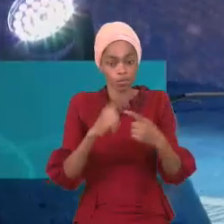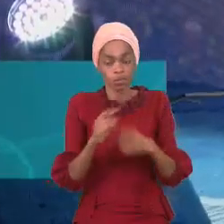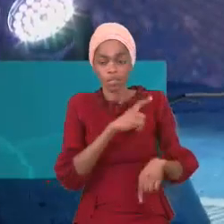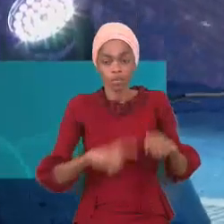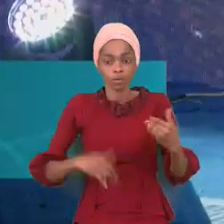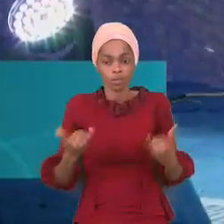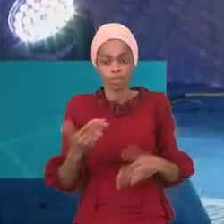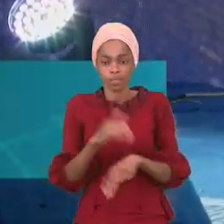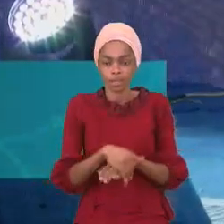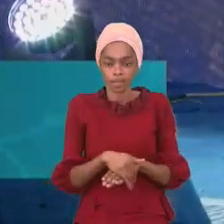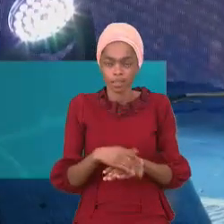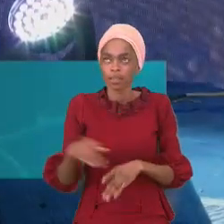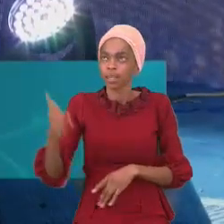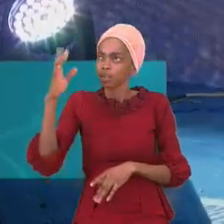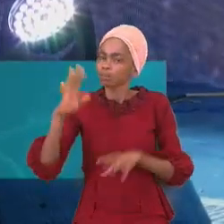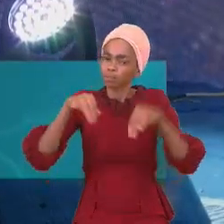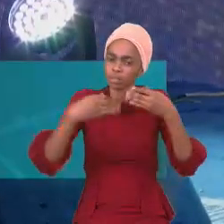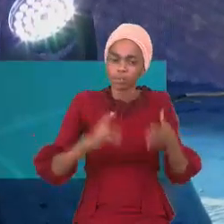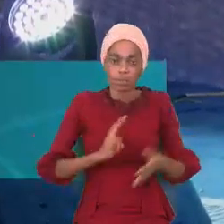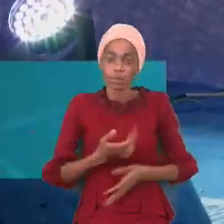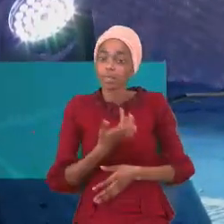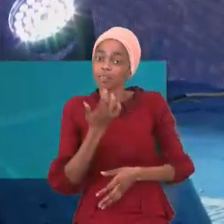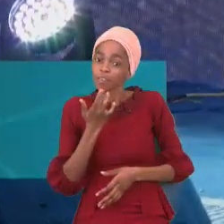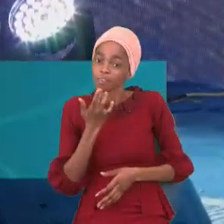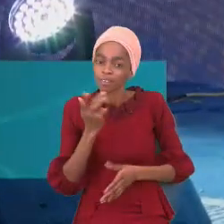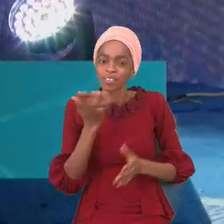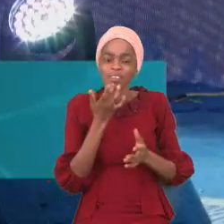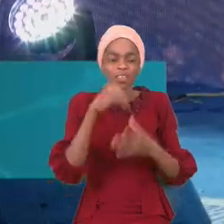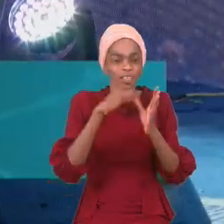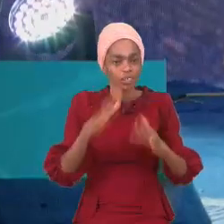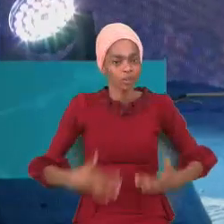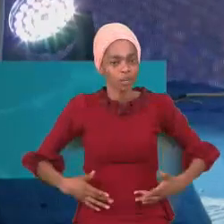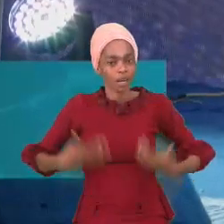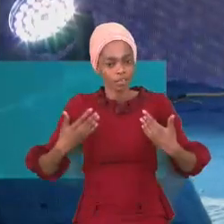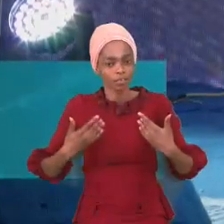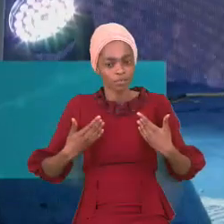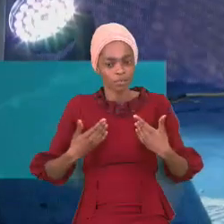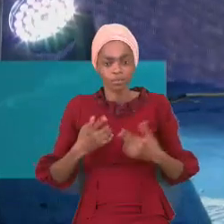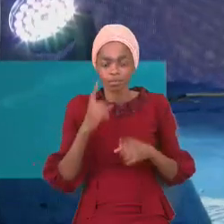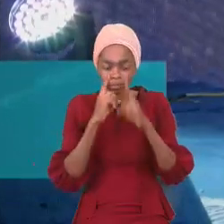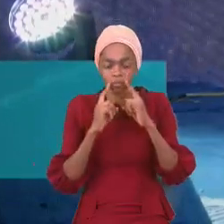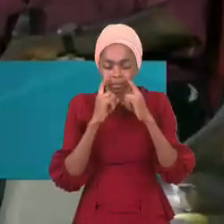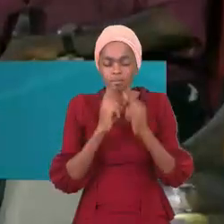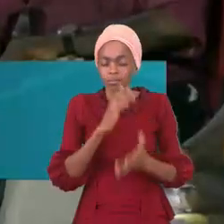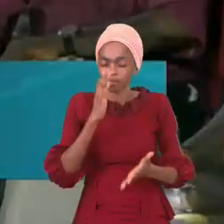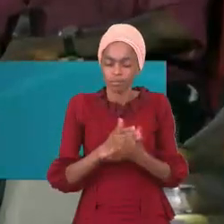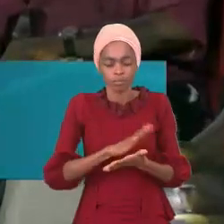tonight, He gives us favor. Favor in your life. Tears wiped